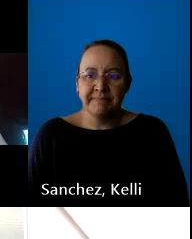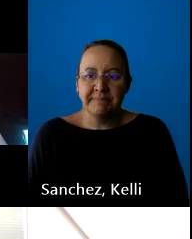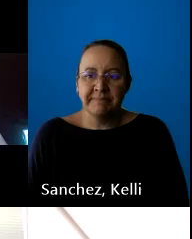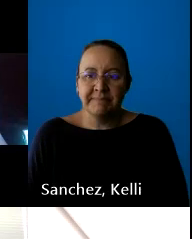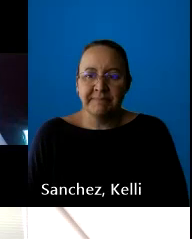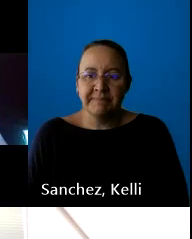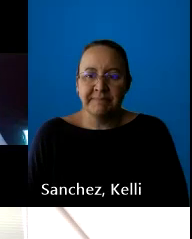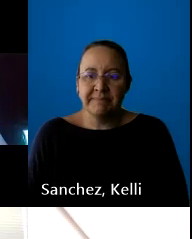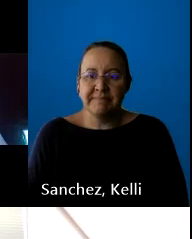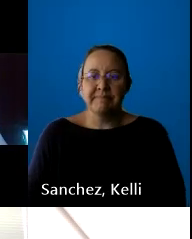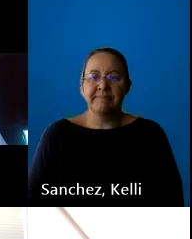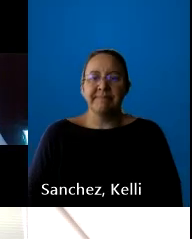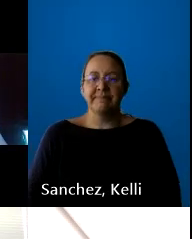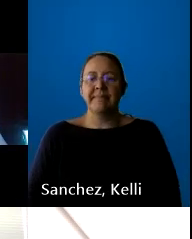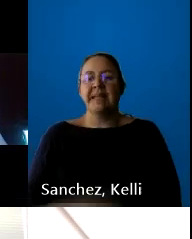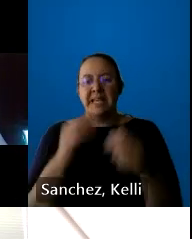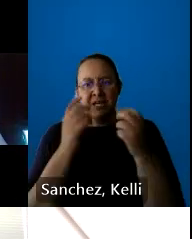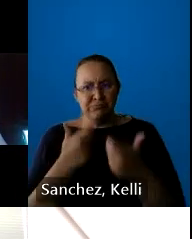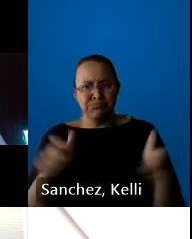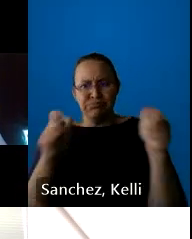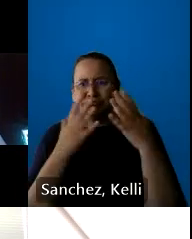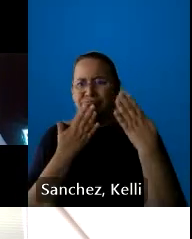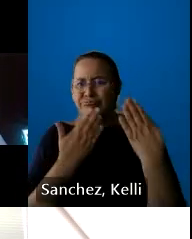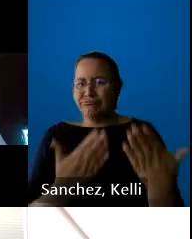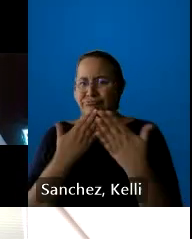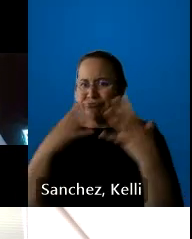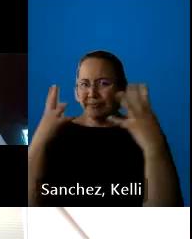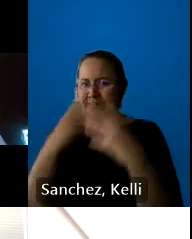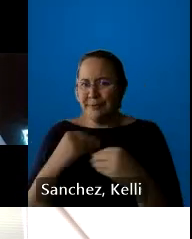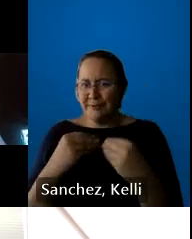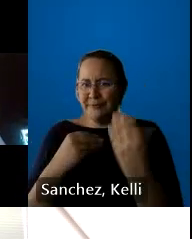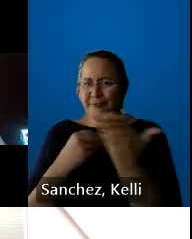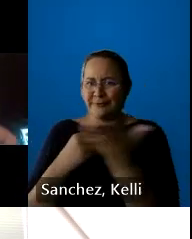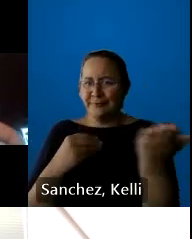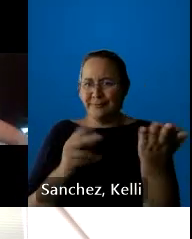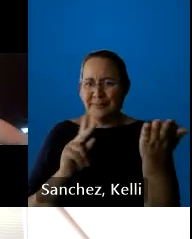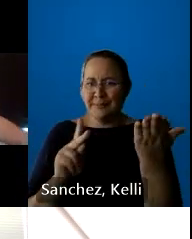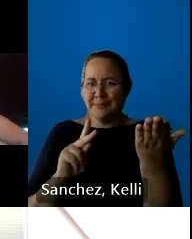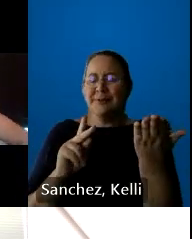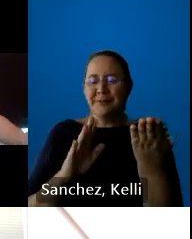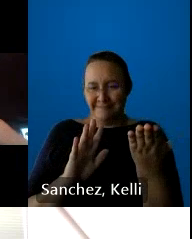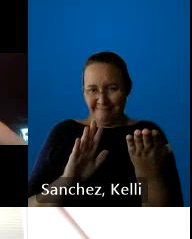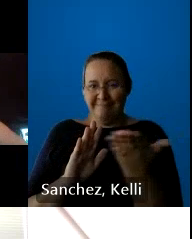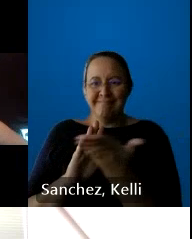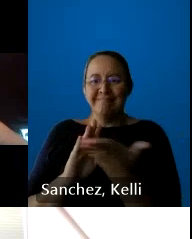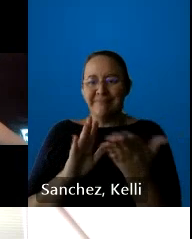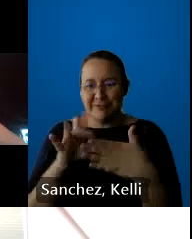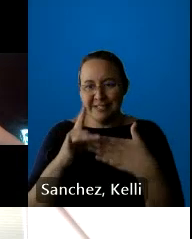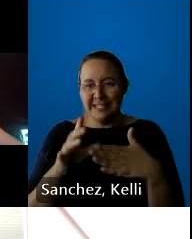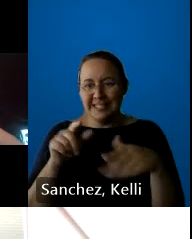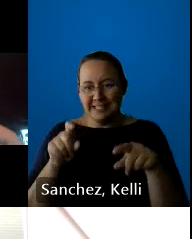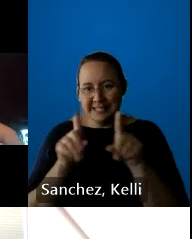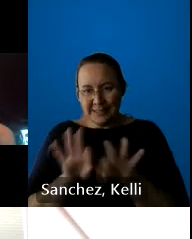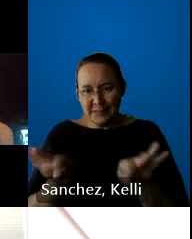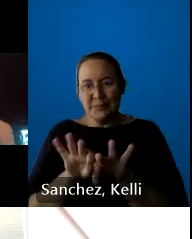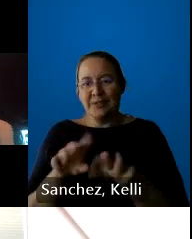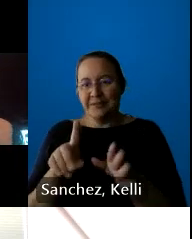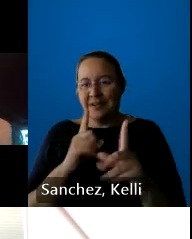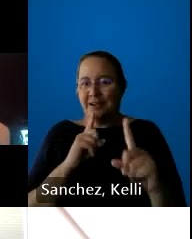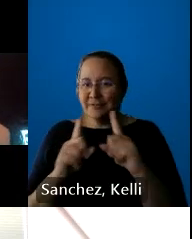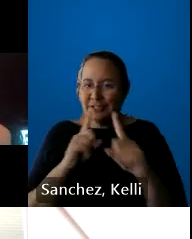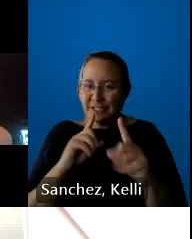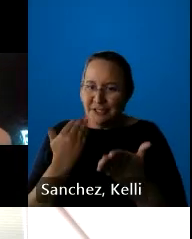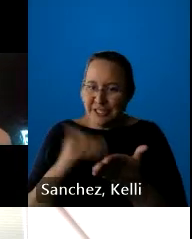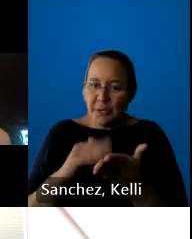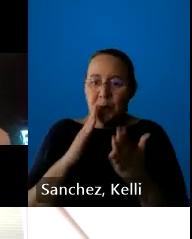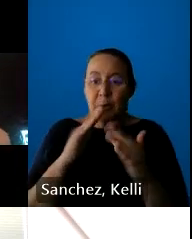So I want to give a major thank you to our beautiful panelists and our moderator today for leading this necessary conversation. We